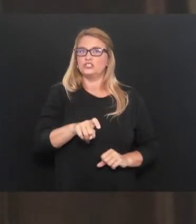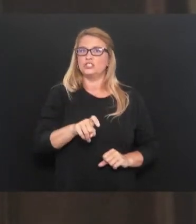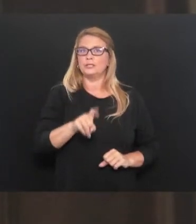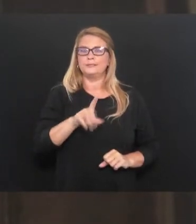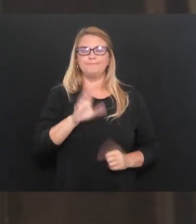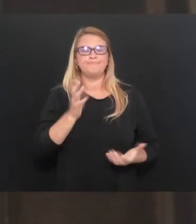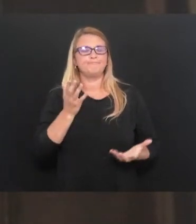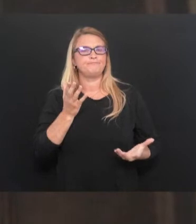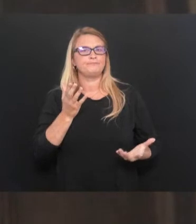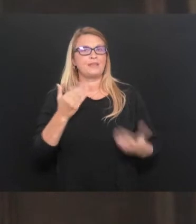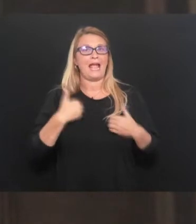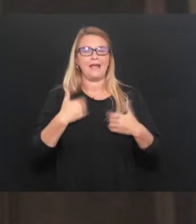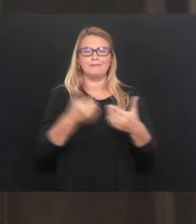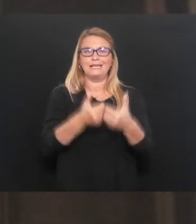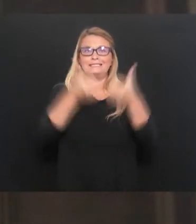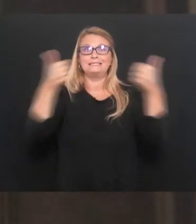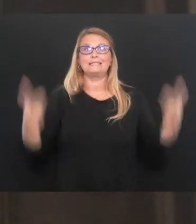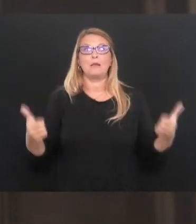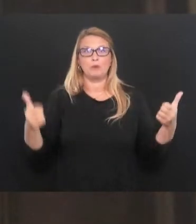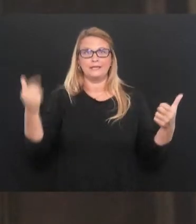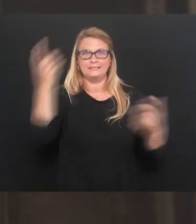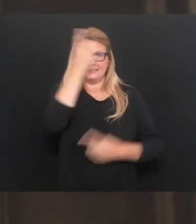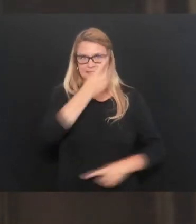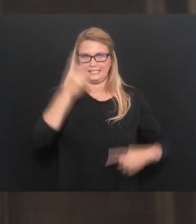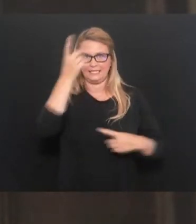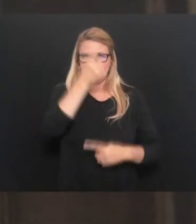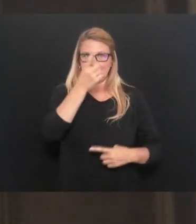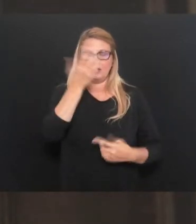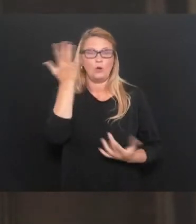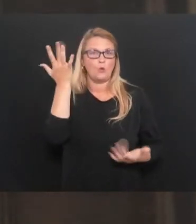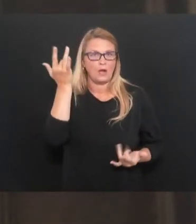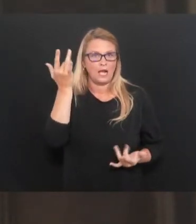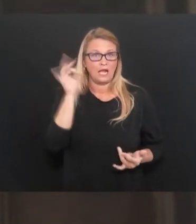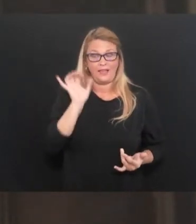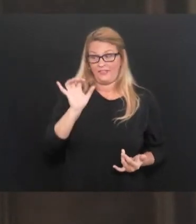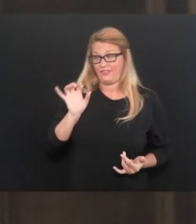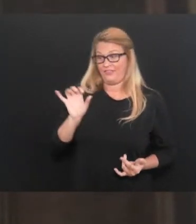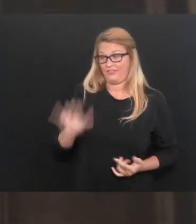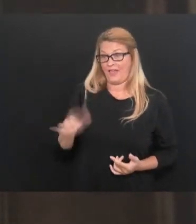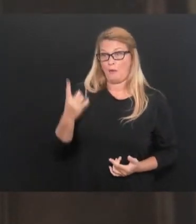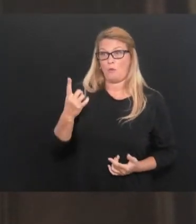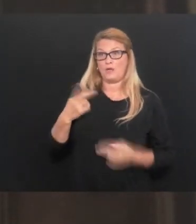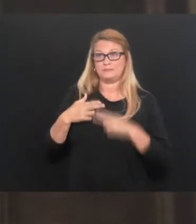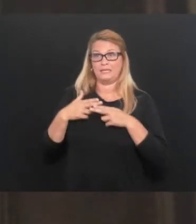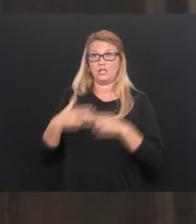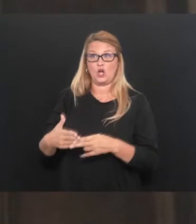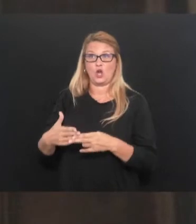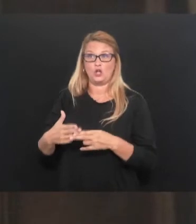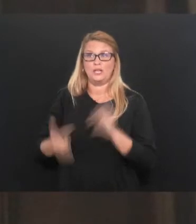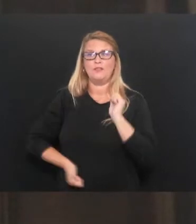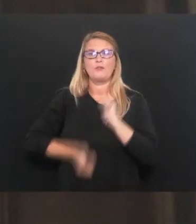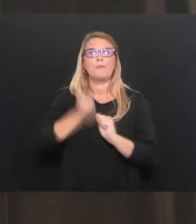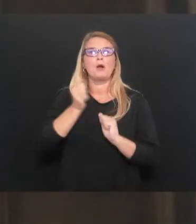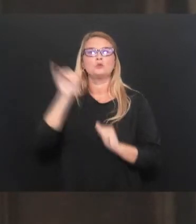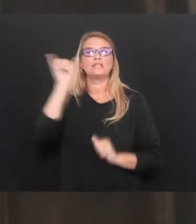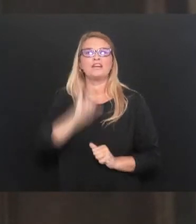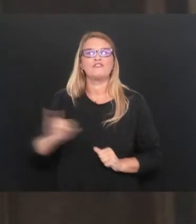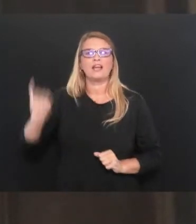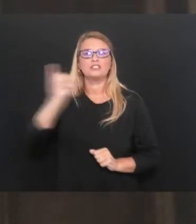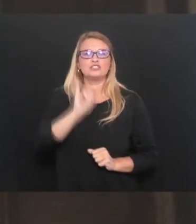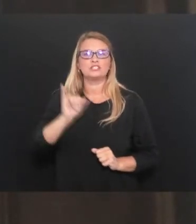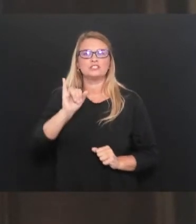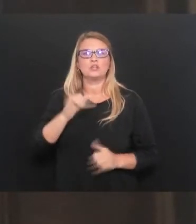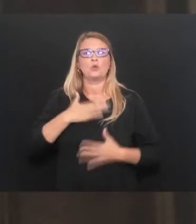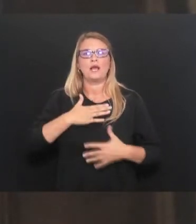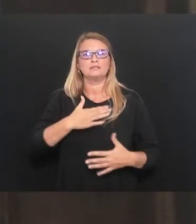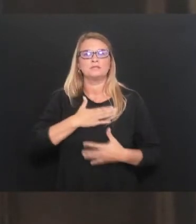almost a separate disease. It's recently been referred to as the most infectious respiratory